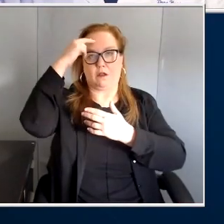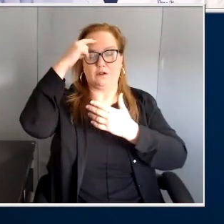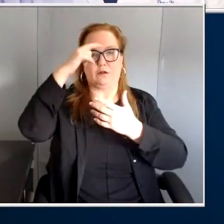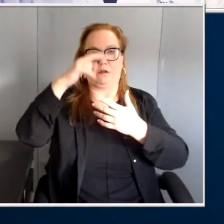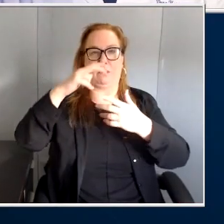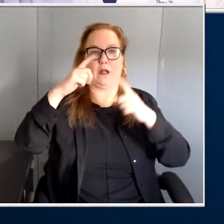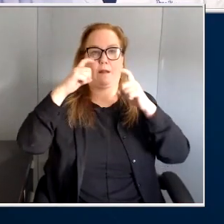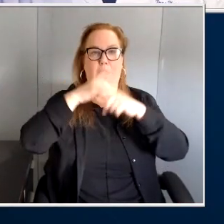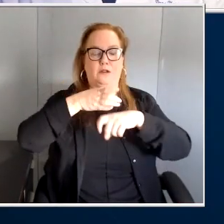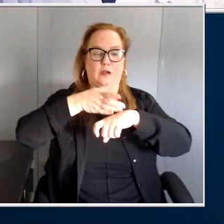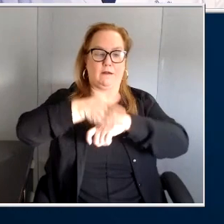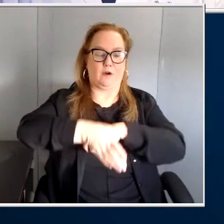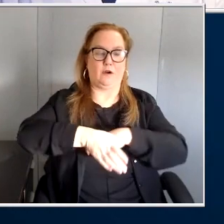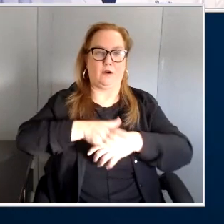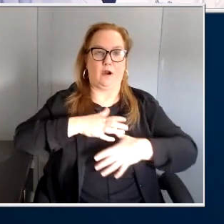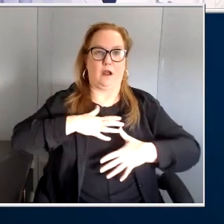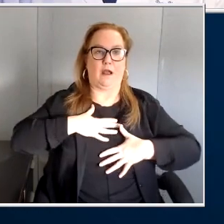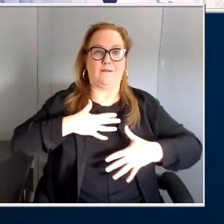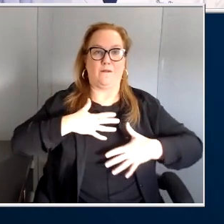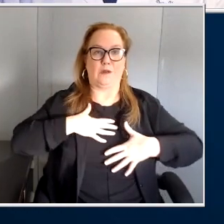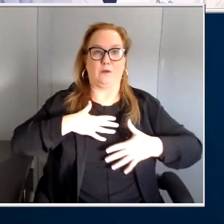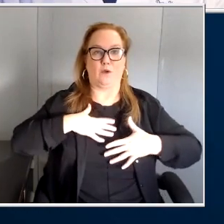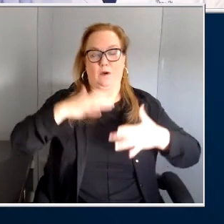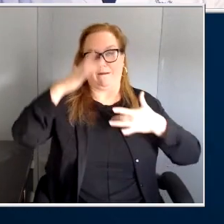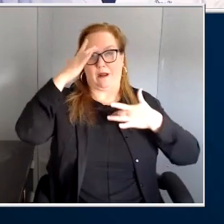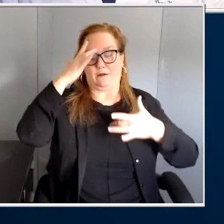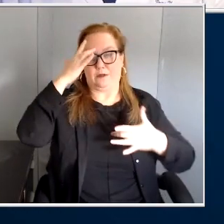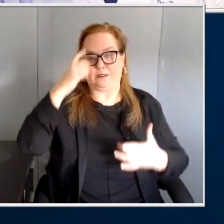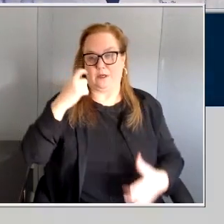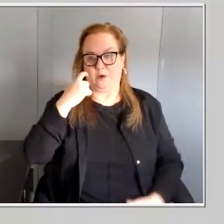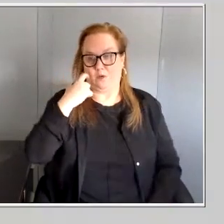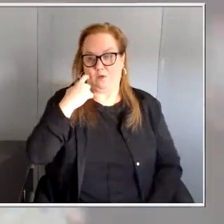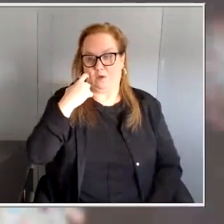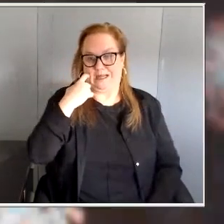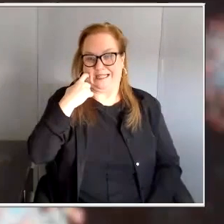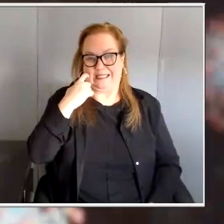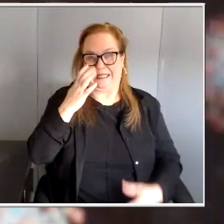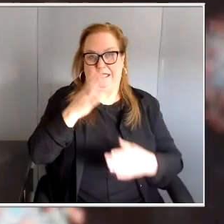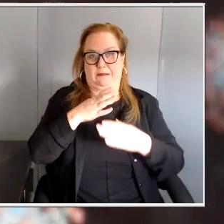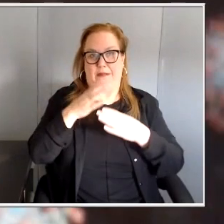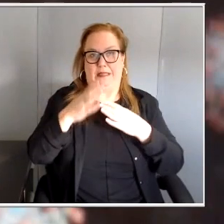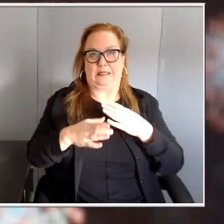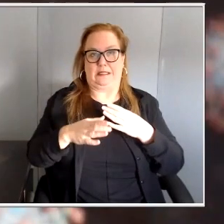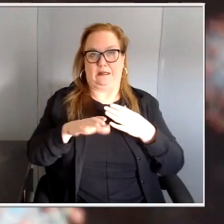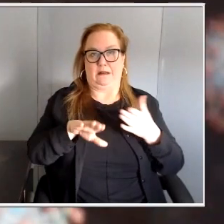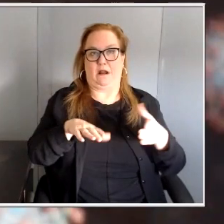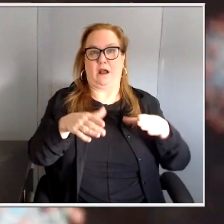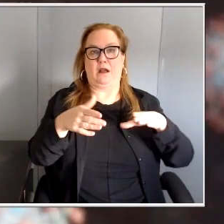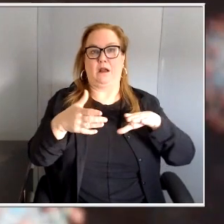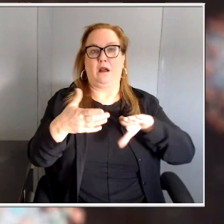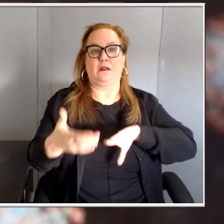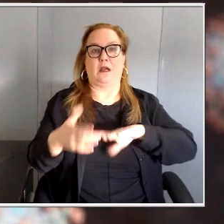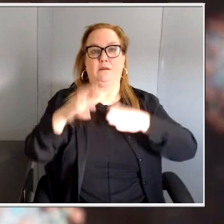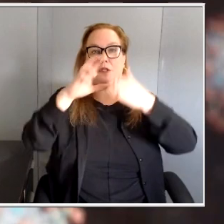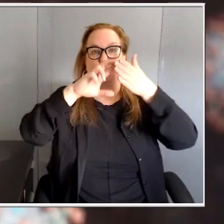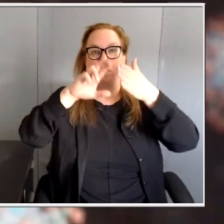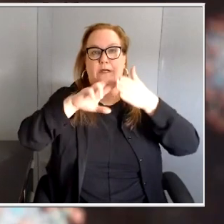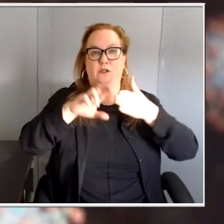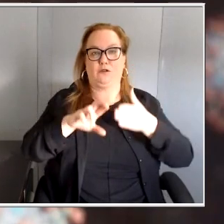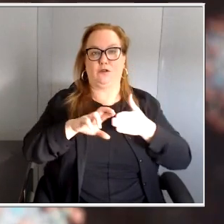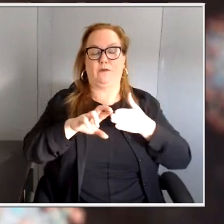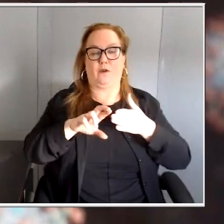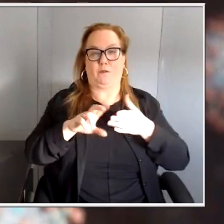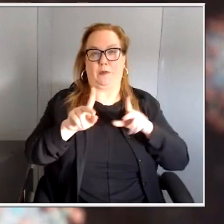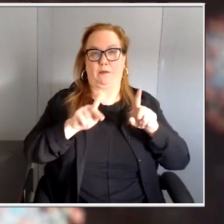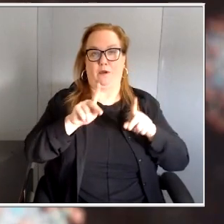a respiratory virus. Recently completed autopsy research from 44 COVID-19 patients who died within the first